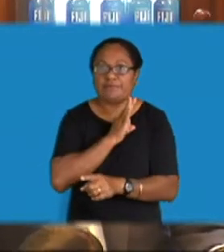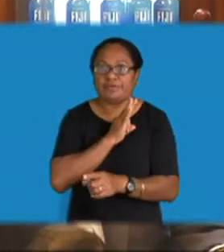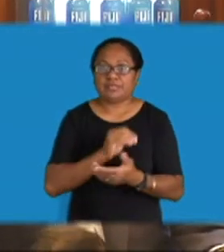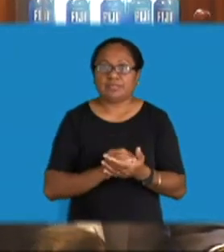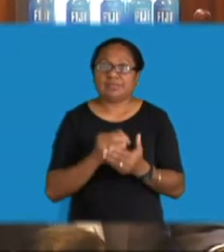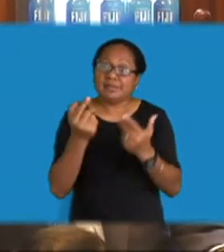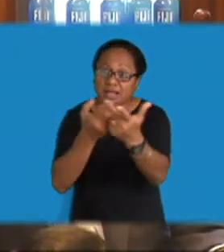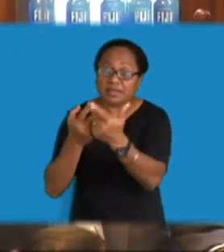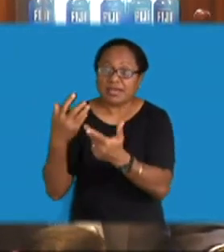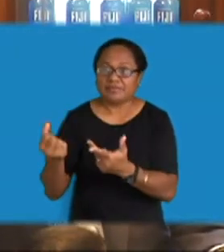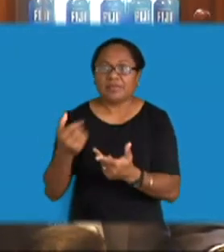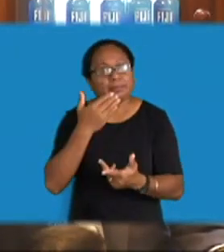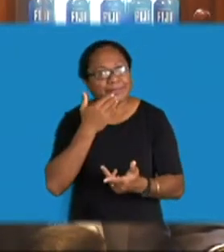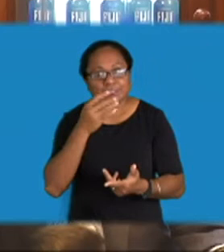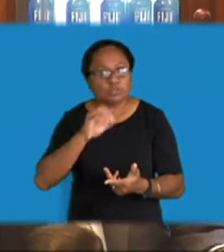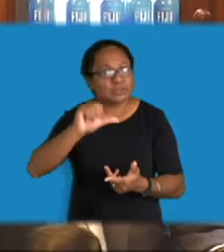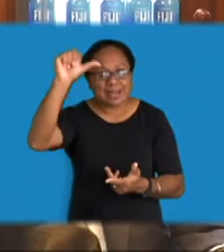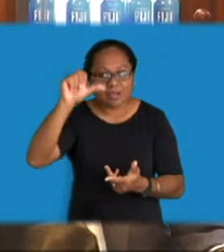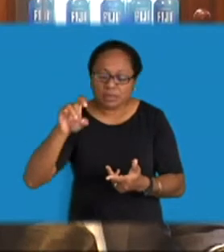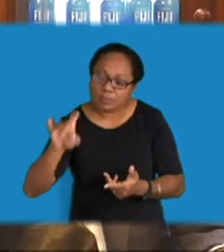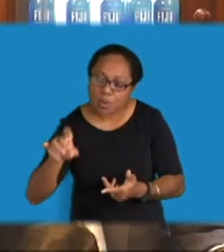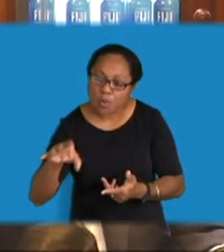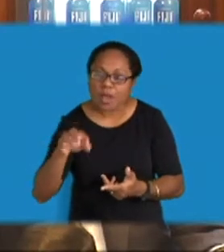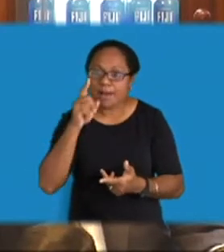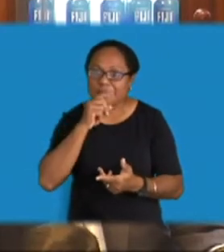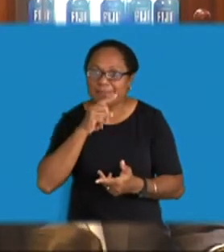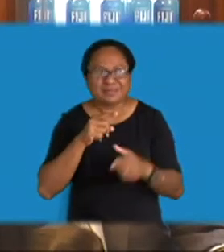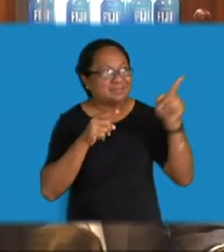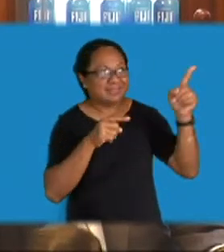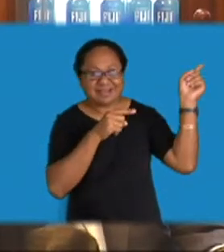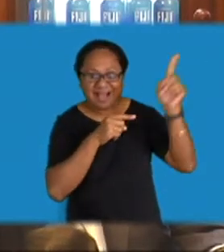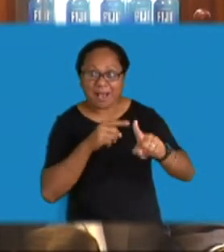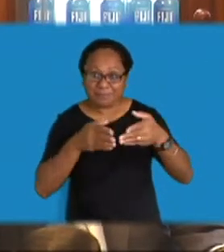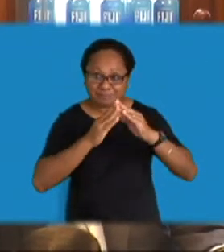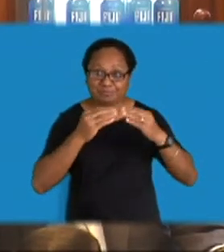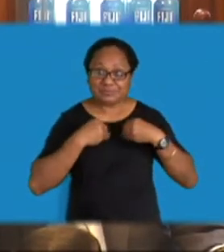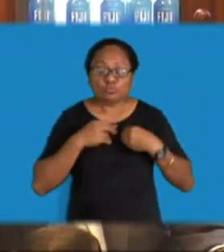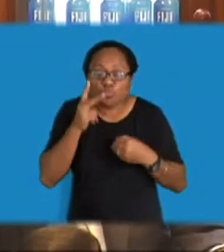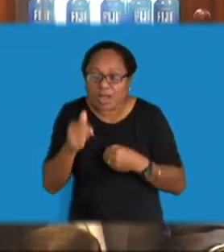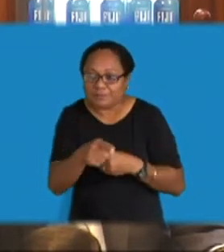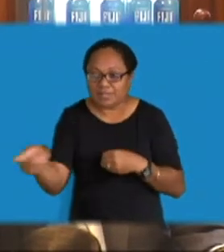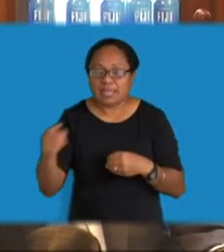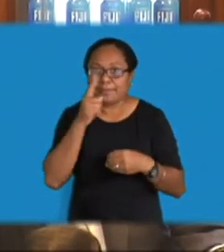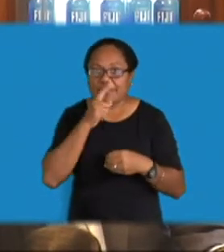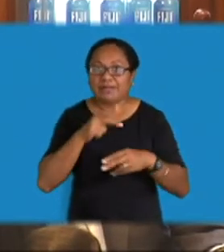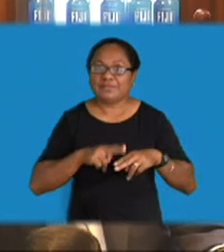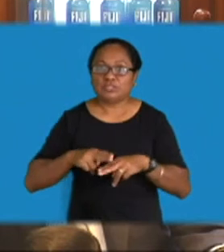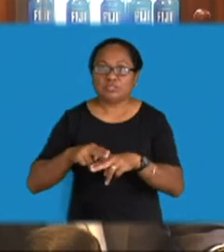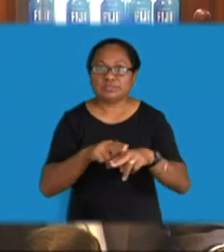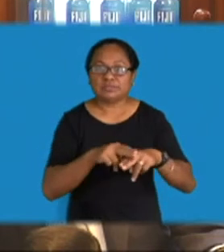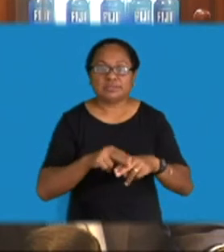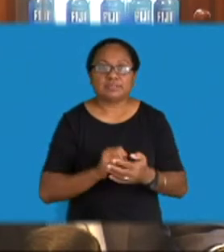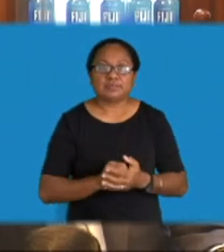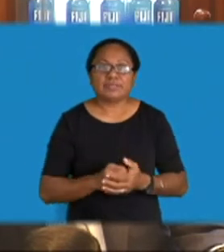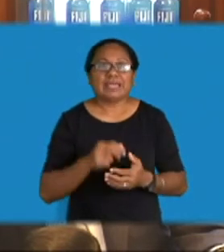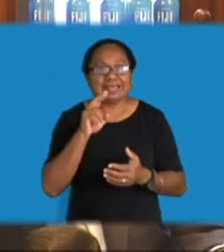many others. We must not allow the exploitation of our people at the expense of wealth creation. On tourism, Madam Speaker, the long-standing issue of